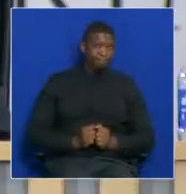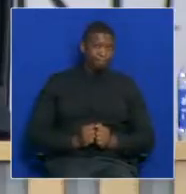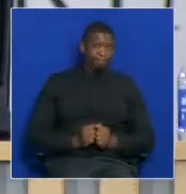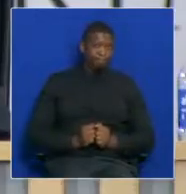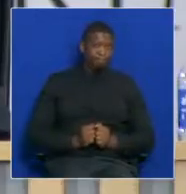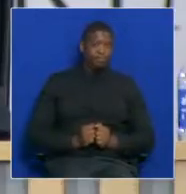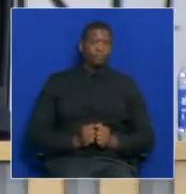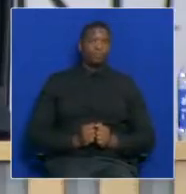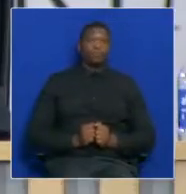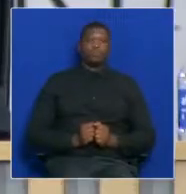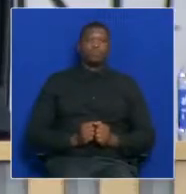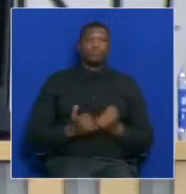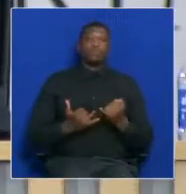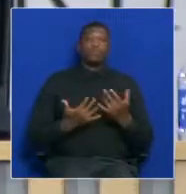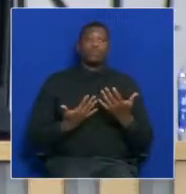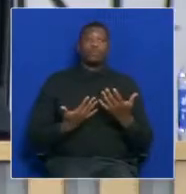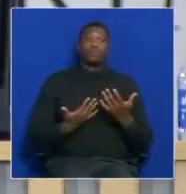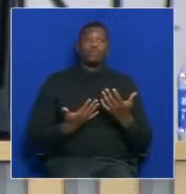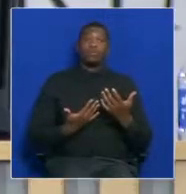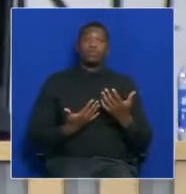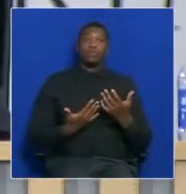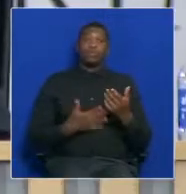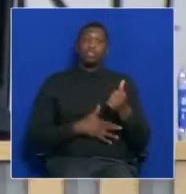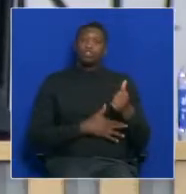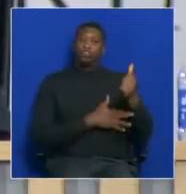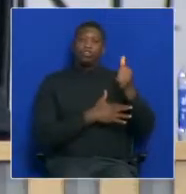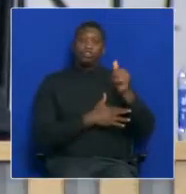Chief Boy, Chief